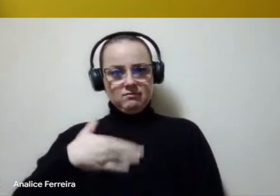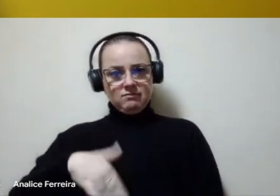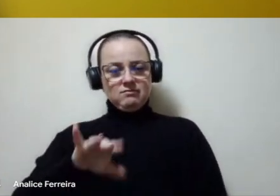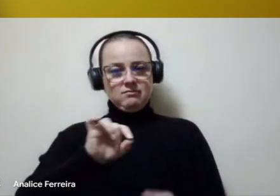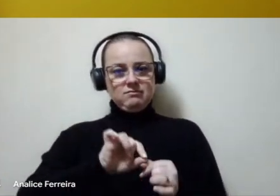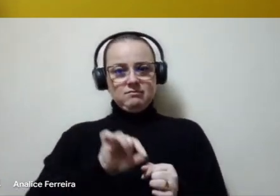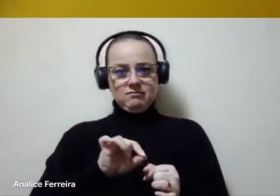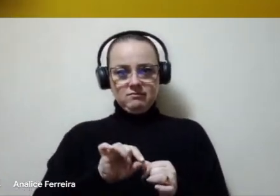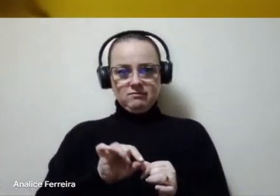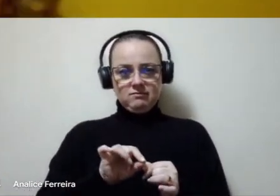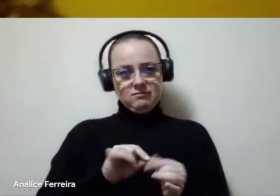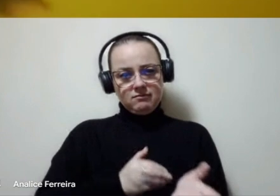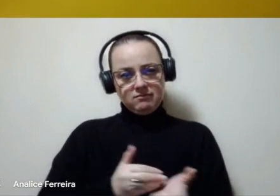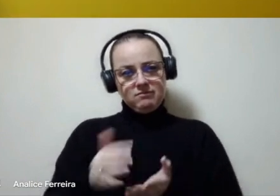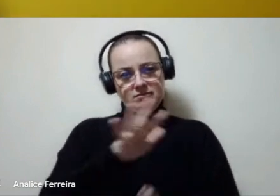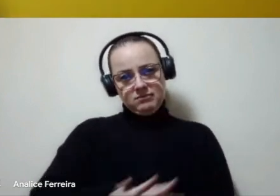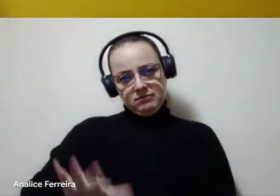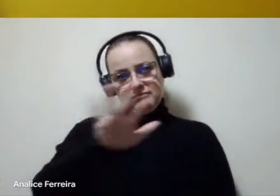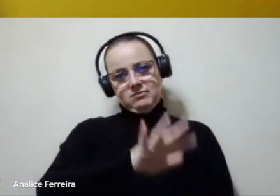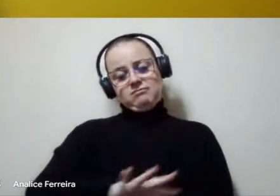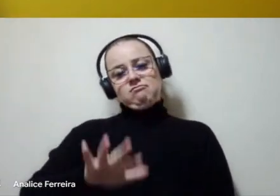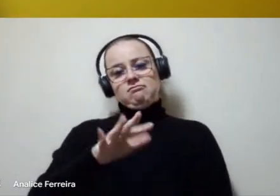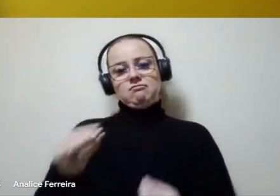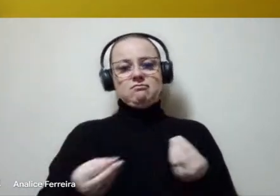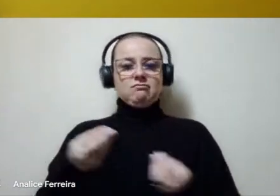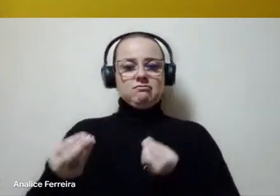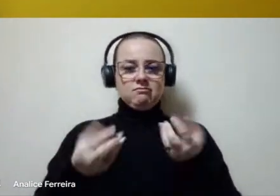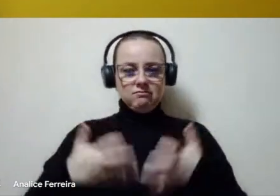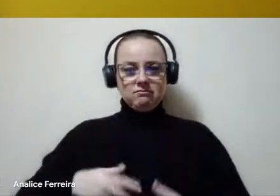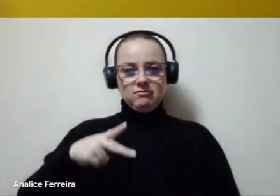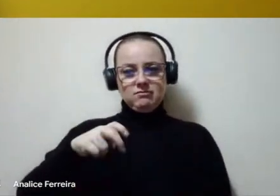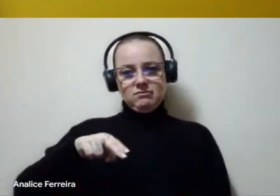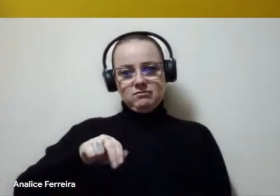I will you. I will answer you. I will